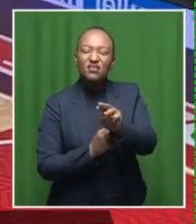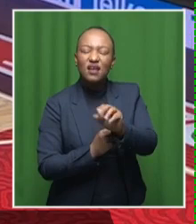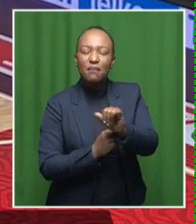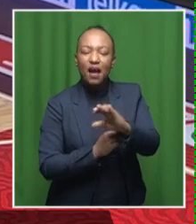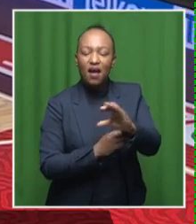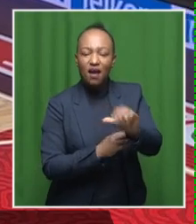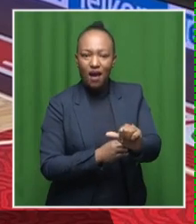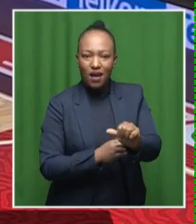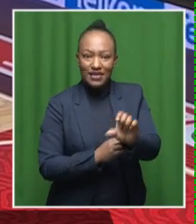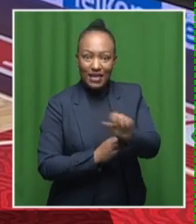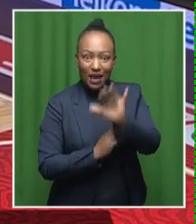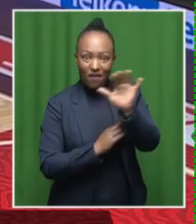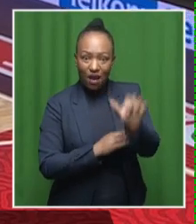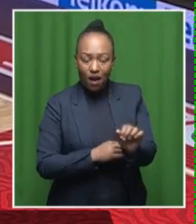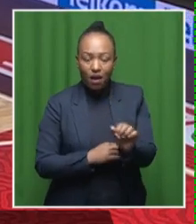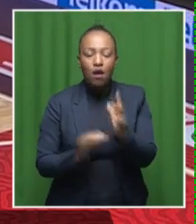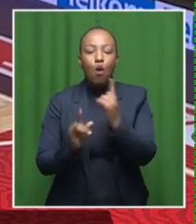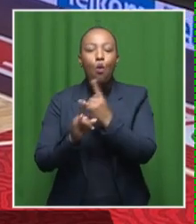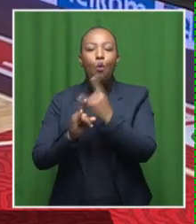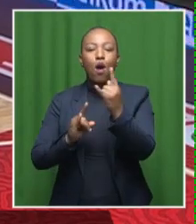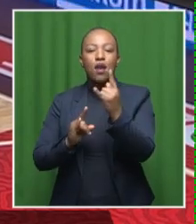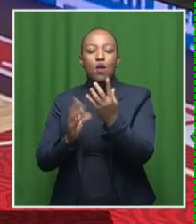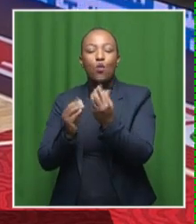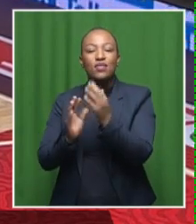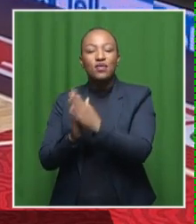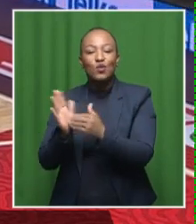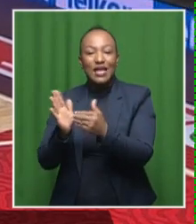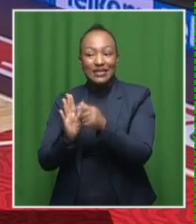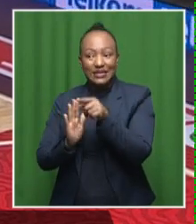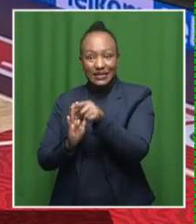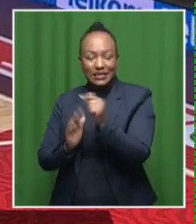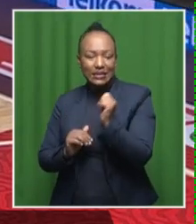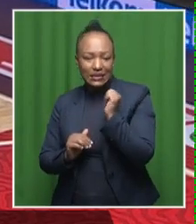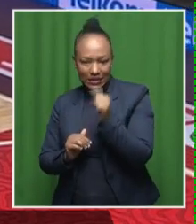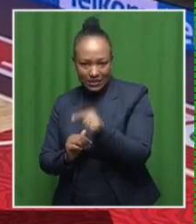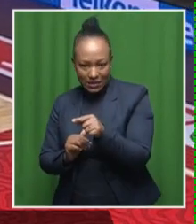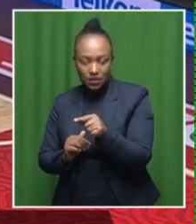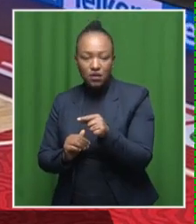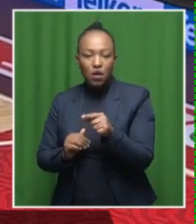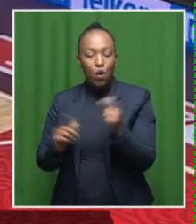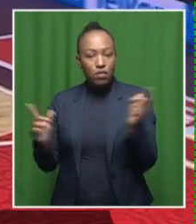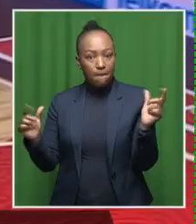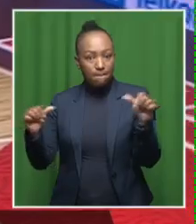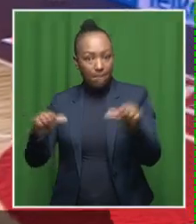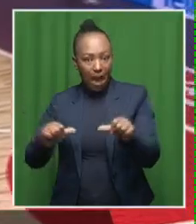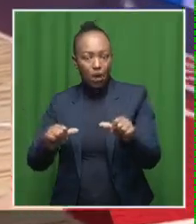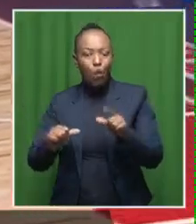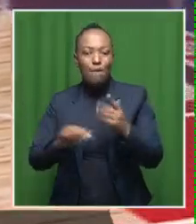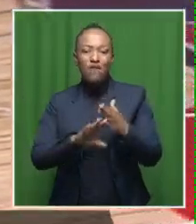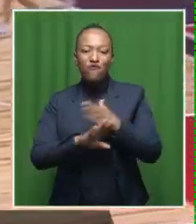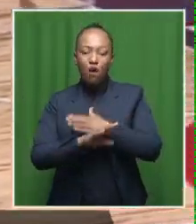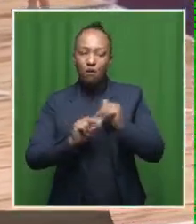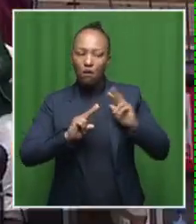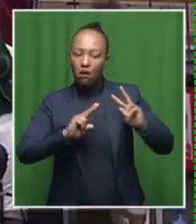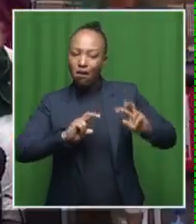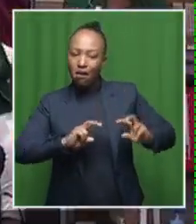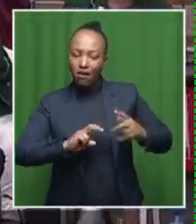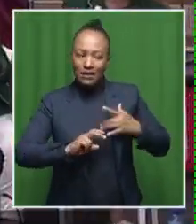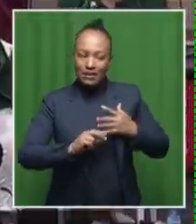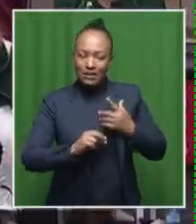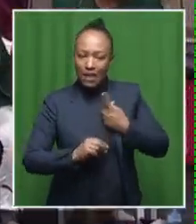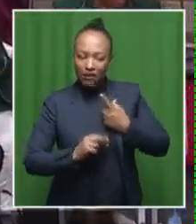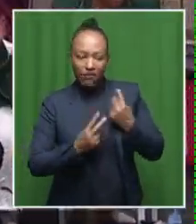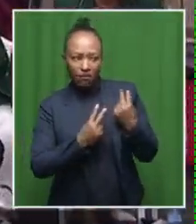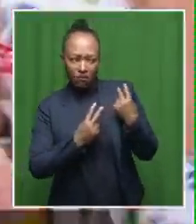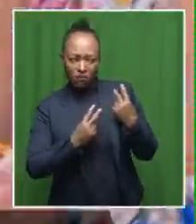Africa won in the game against New Zealand yesterday. So I believe that they came back, they did their homework, and not to forget that they